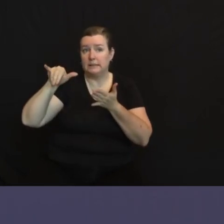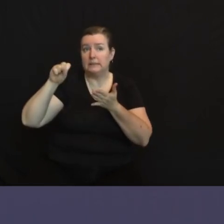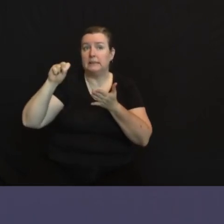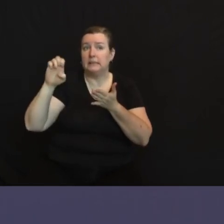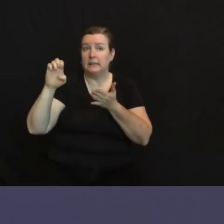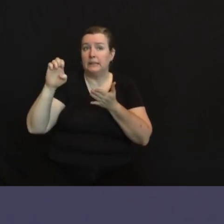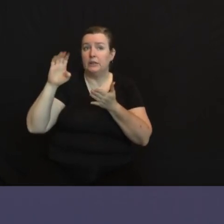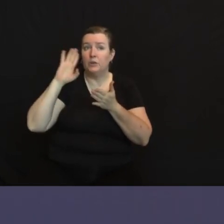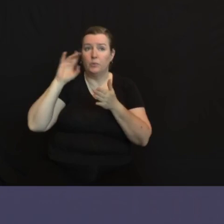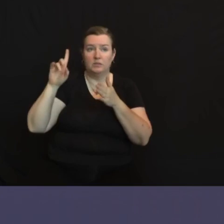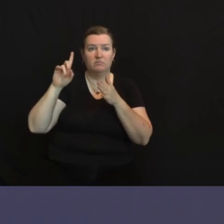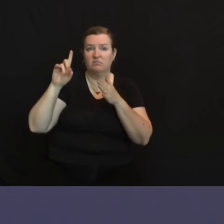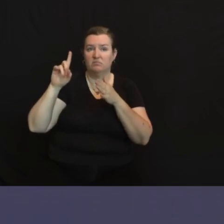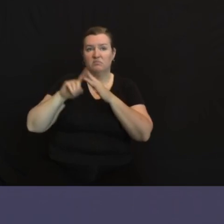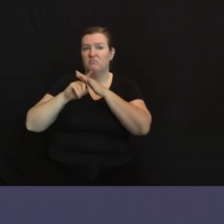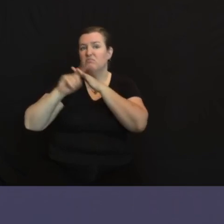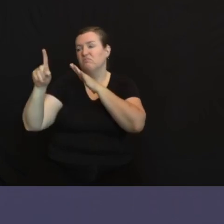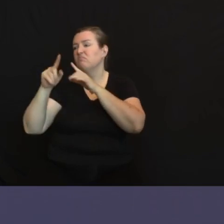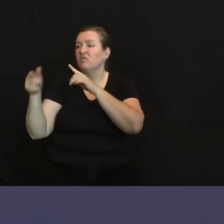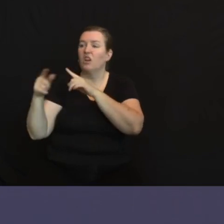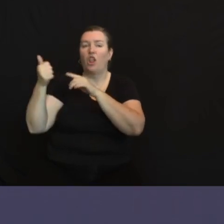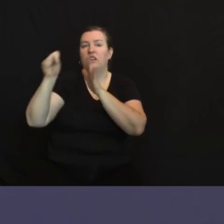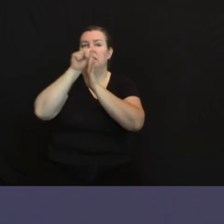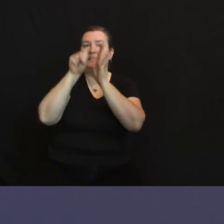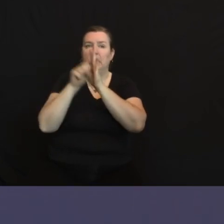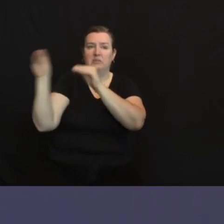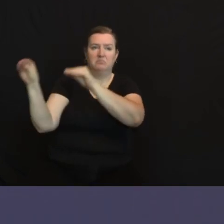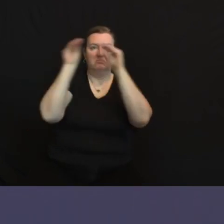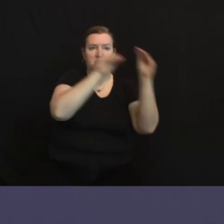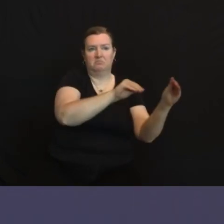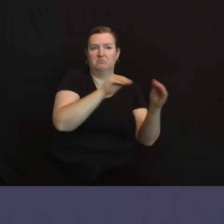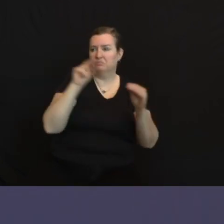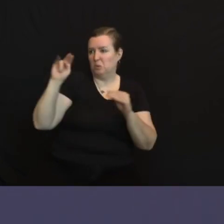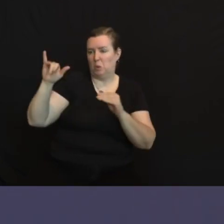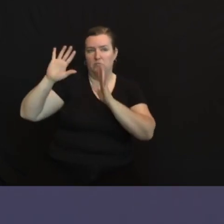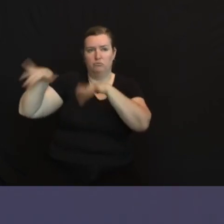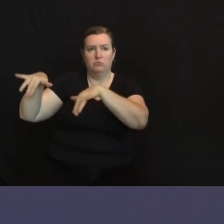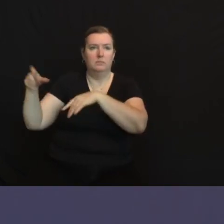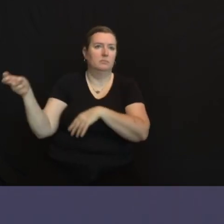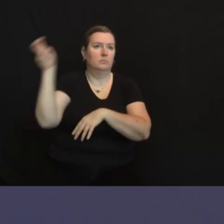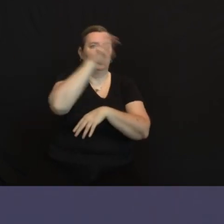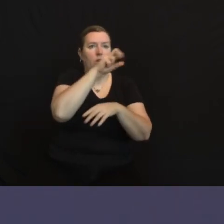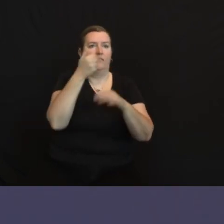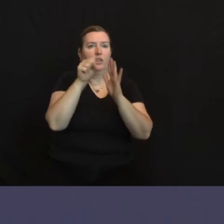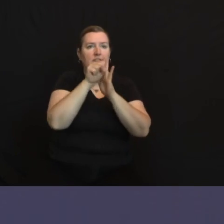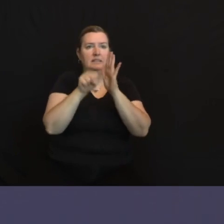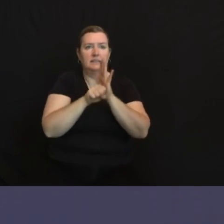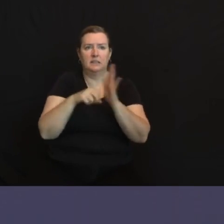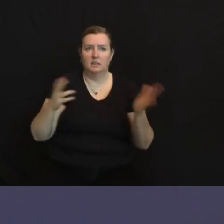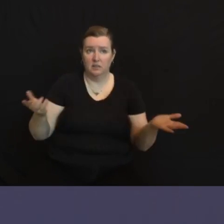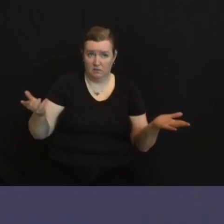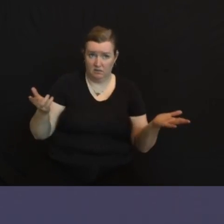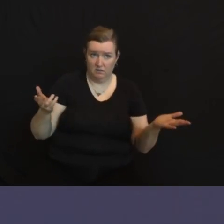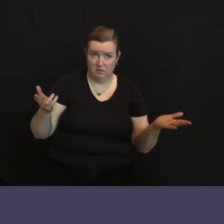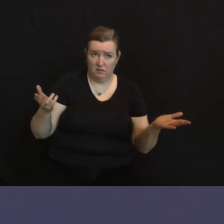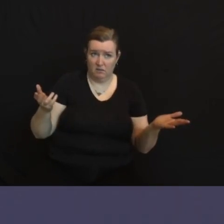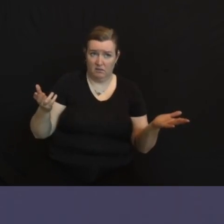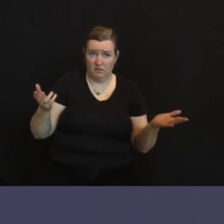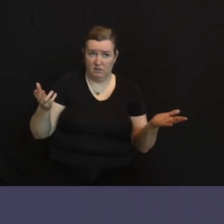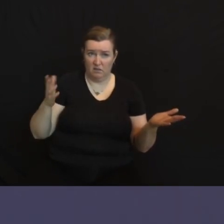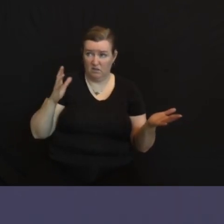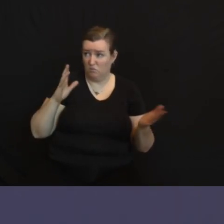Assemblyman McKeon have been highly skeptical they would follow through. Dan would like to know if you think that they would follow through with their threat to leave the state if the